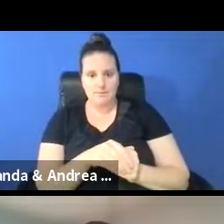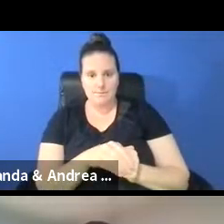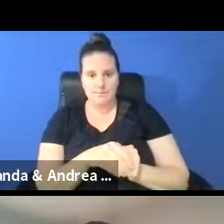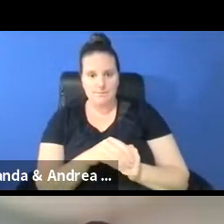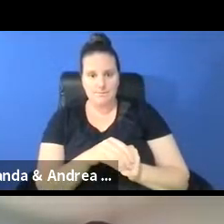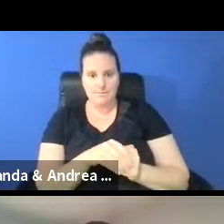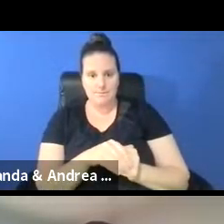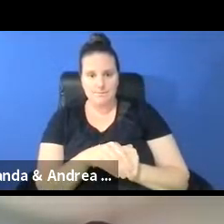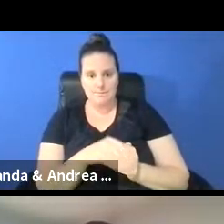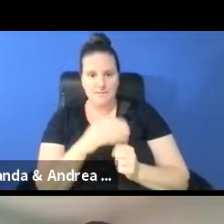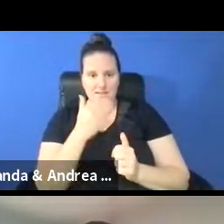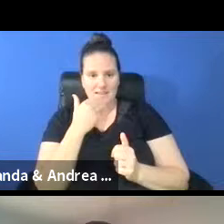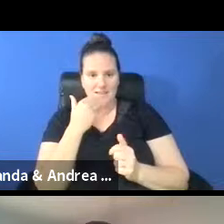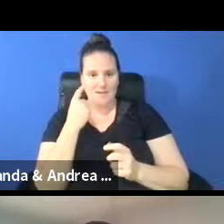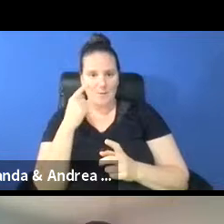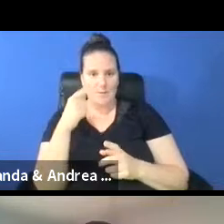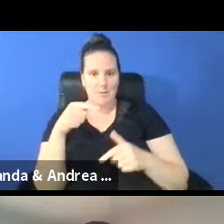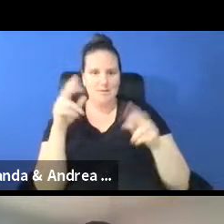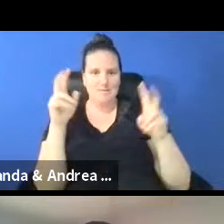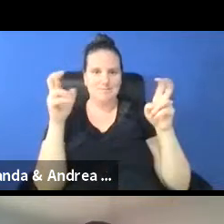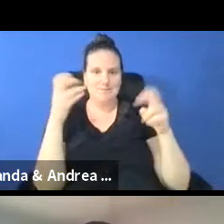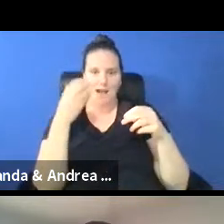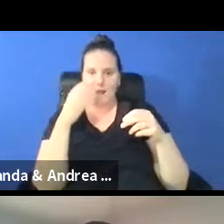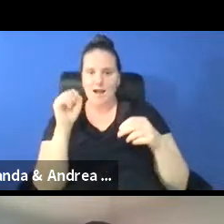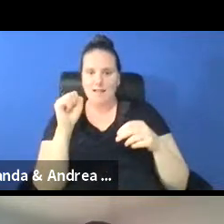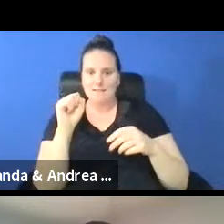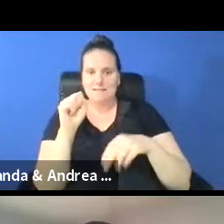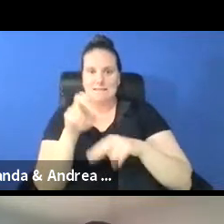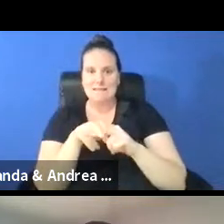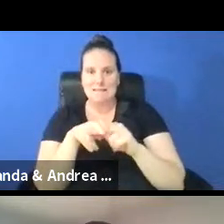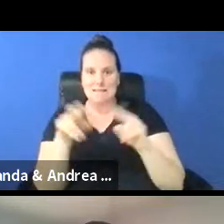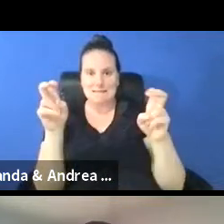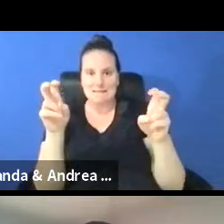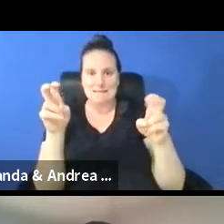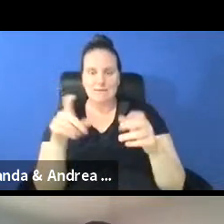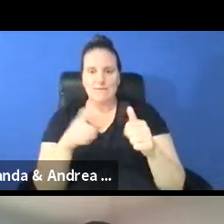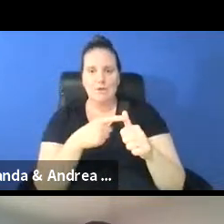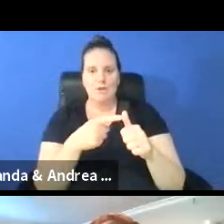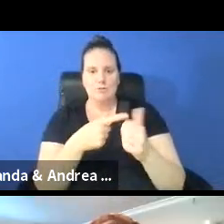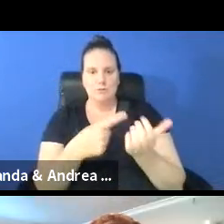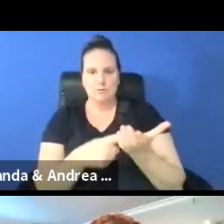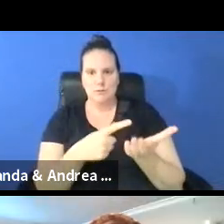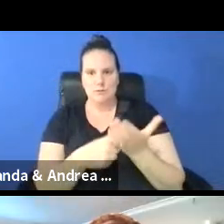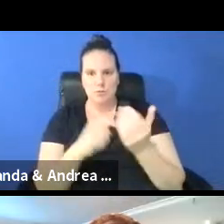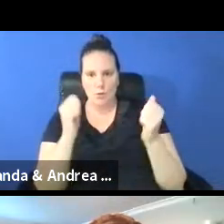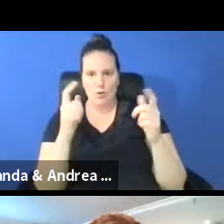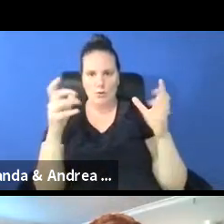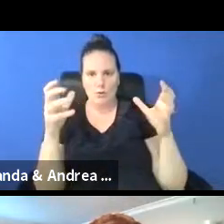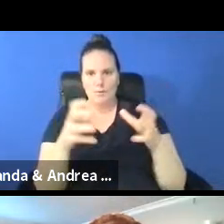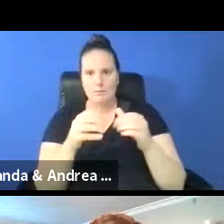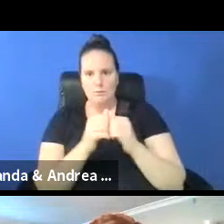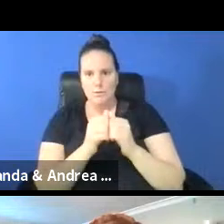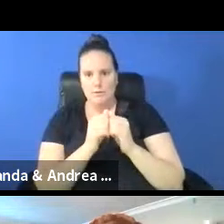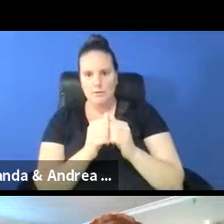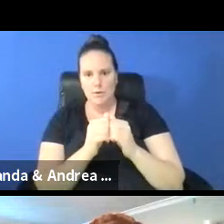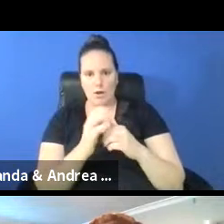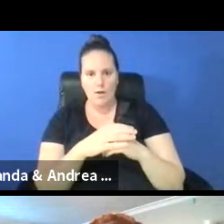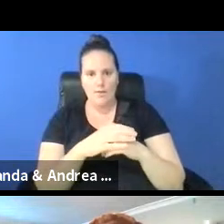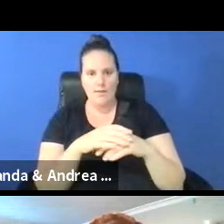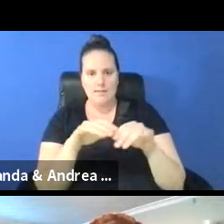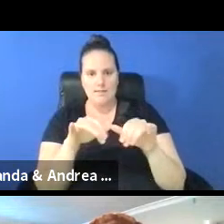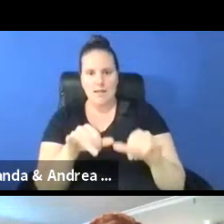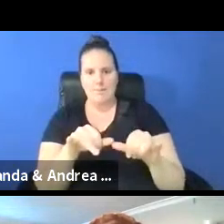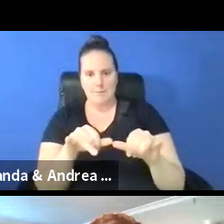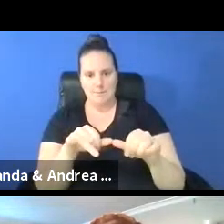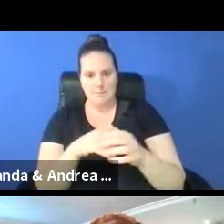you, Caitlin, for putting me on the hot seat. First of all, here's what we discussed. We all came together on the same plane, but we